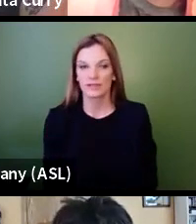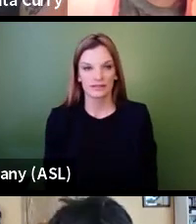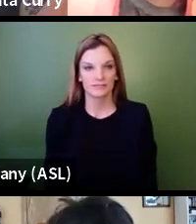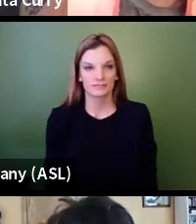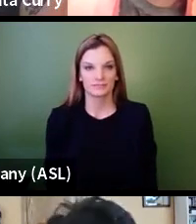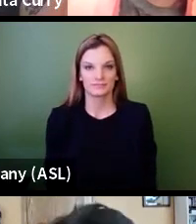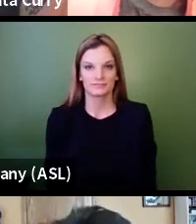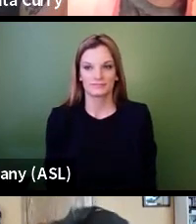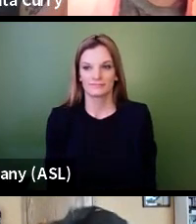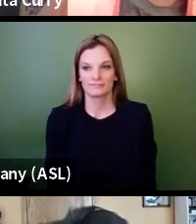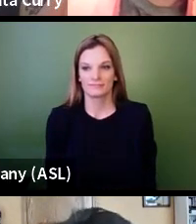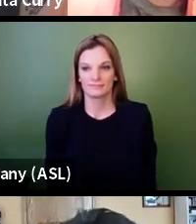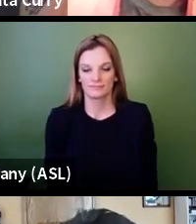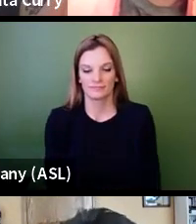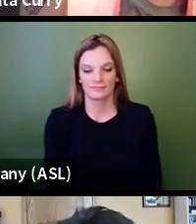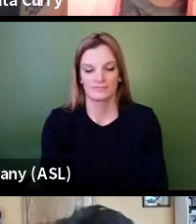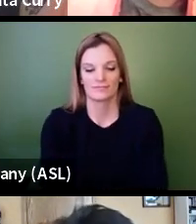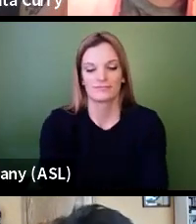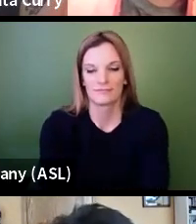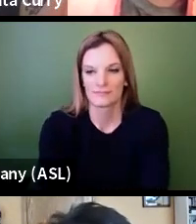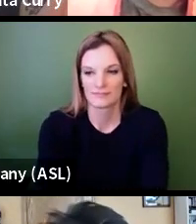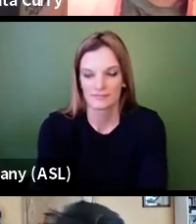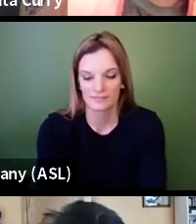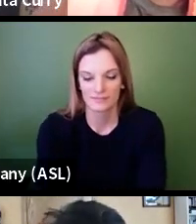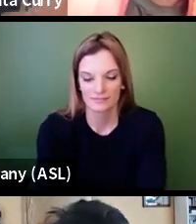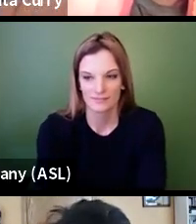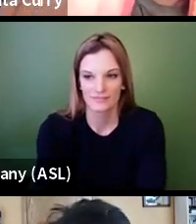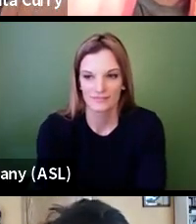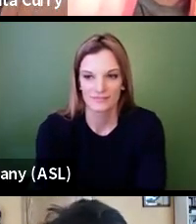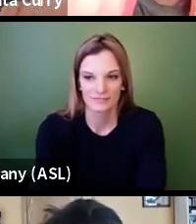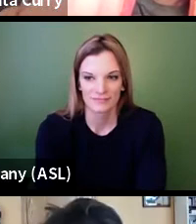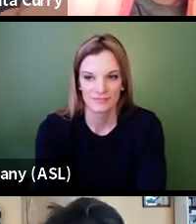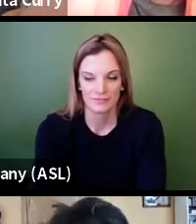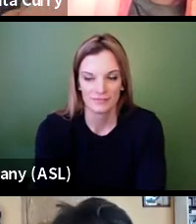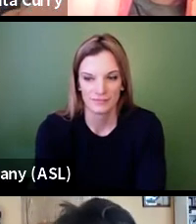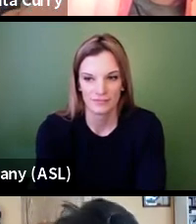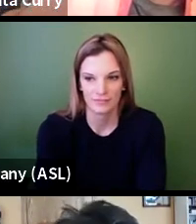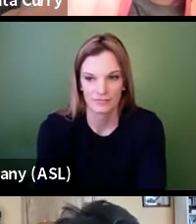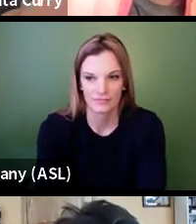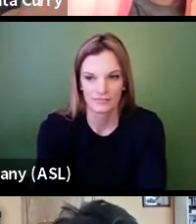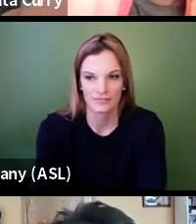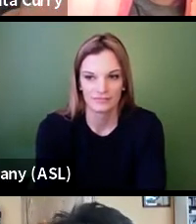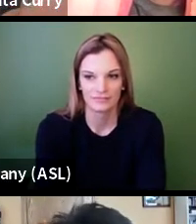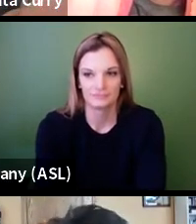And we have listed a webinar on the next big thing.